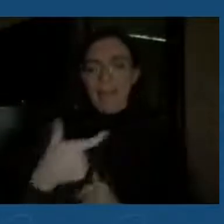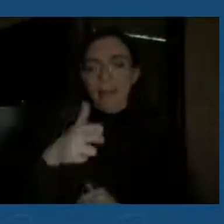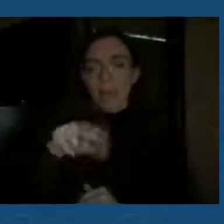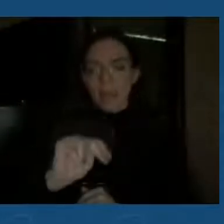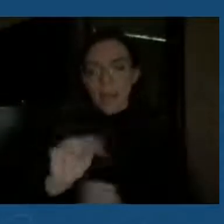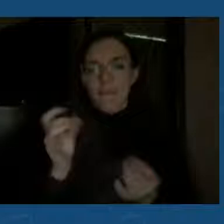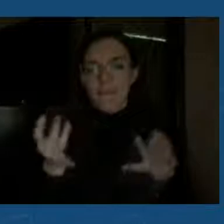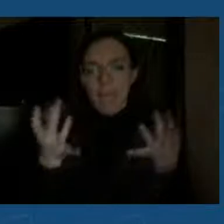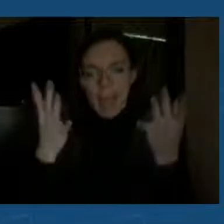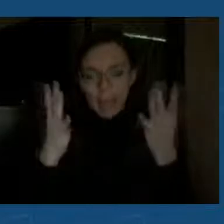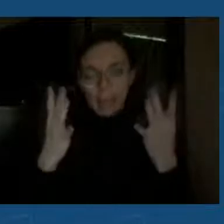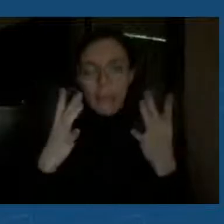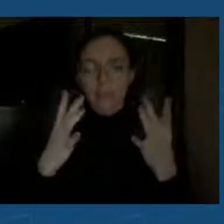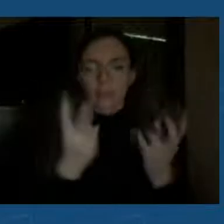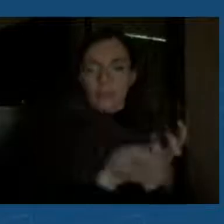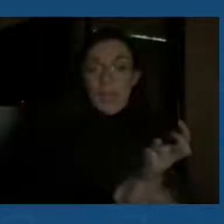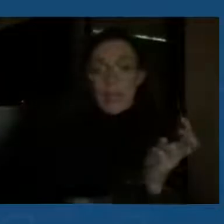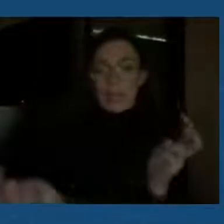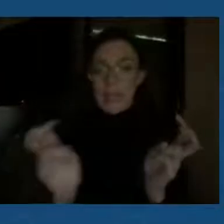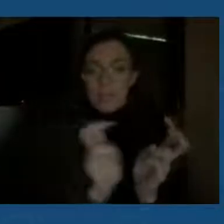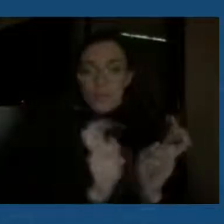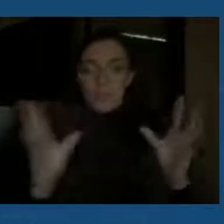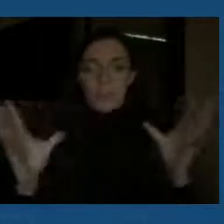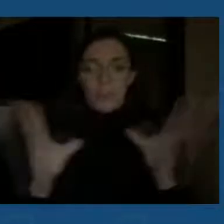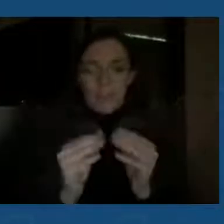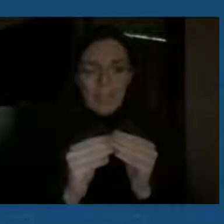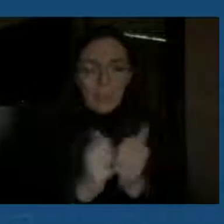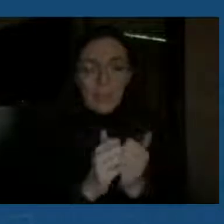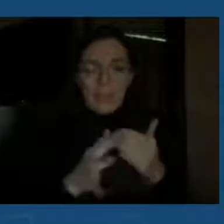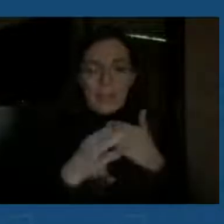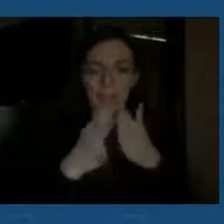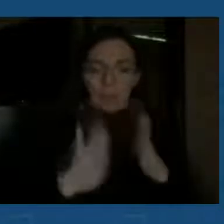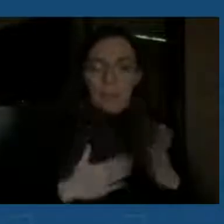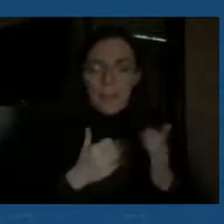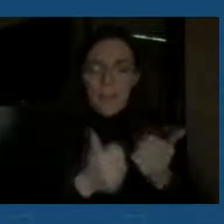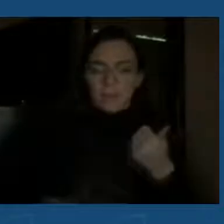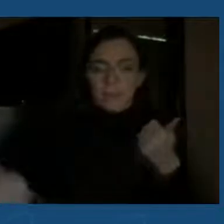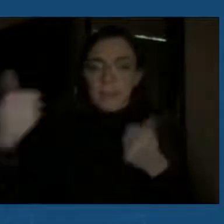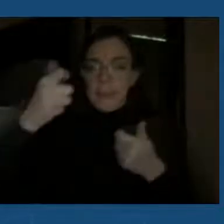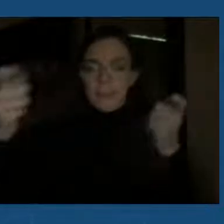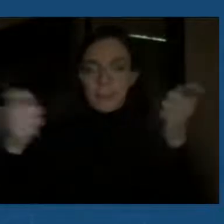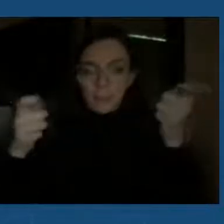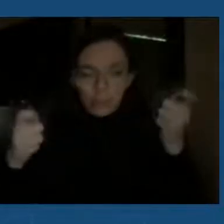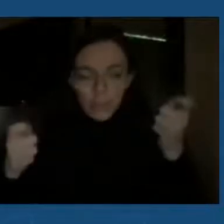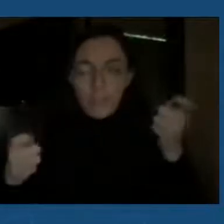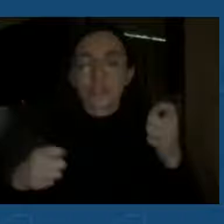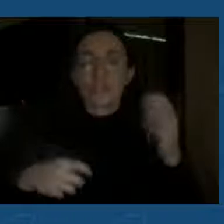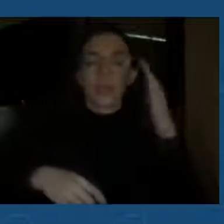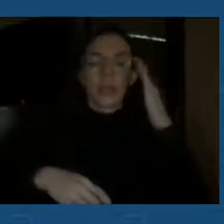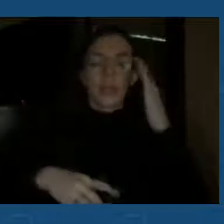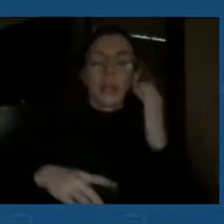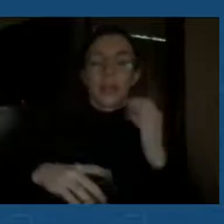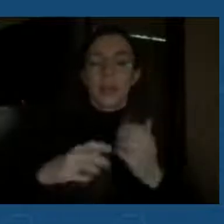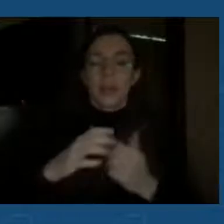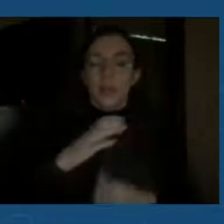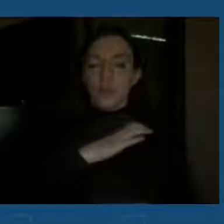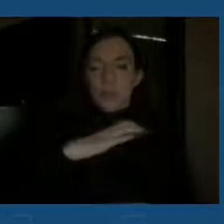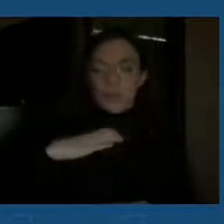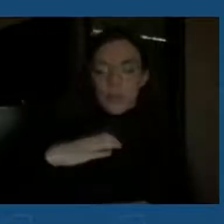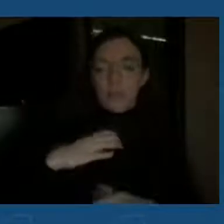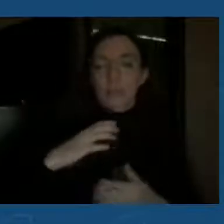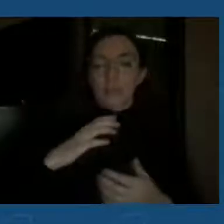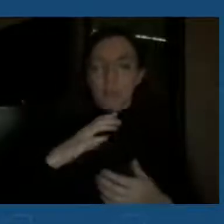here in Syracuse with leaders of my administration, our DCGAS, Division of Criminal Justice Services, Rosanna